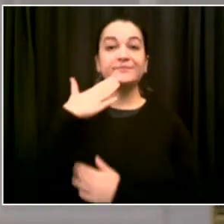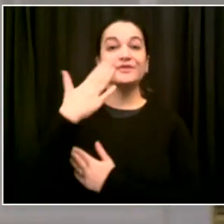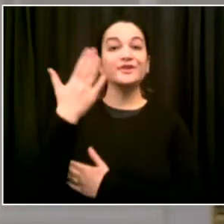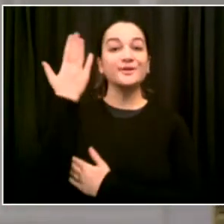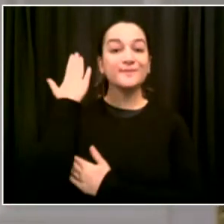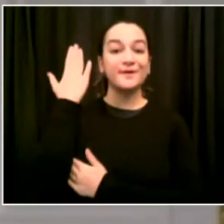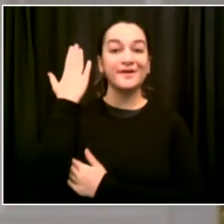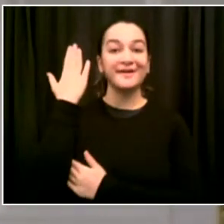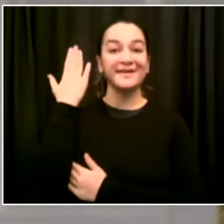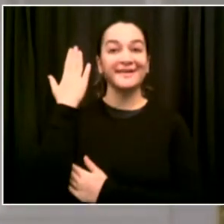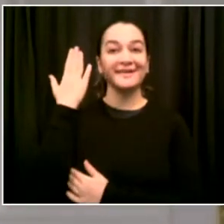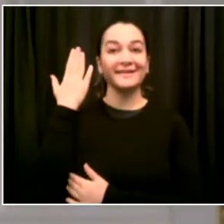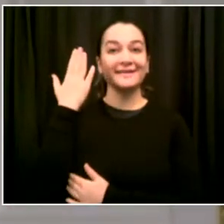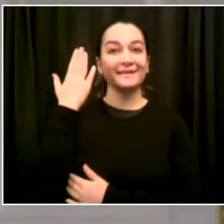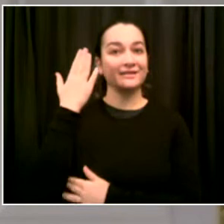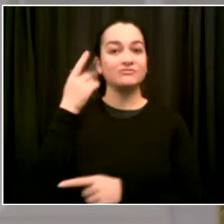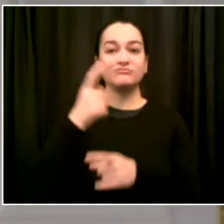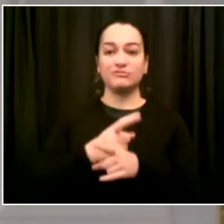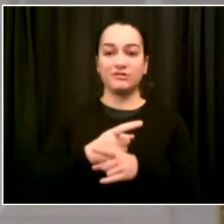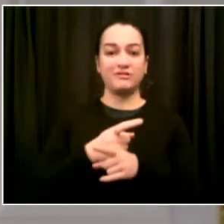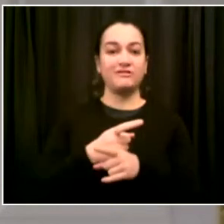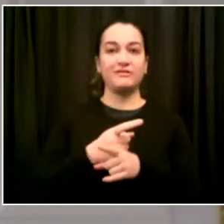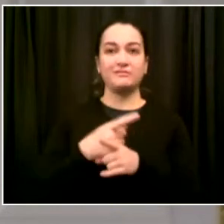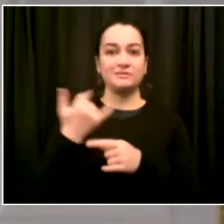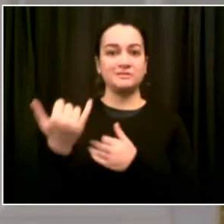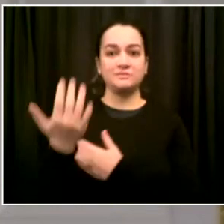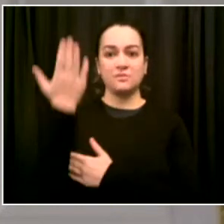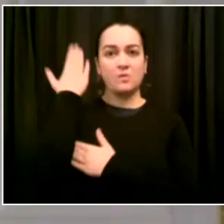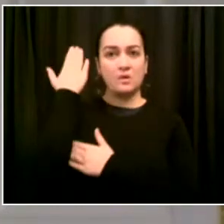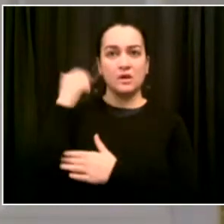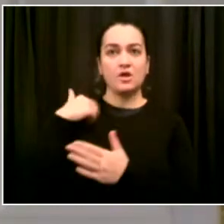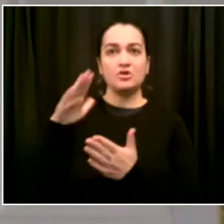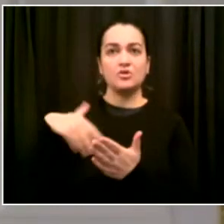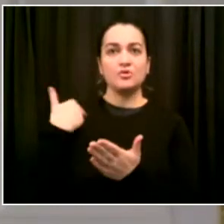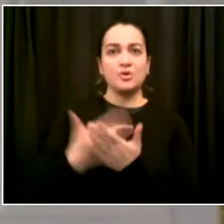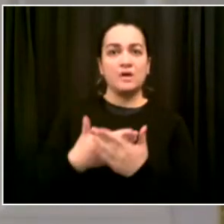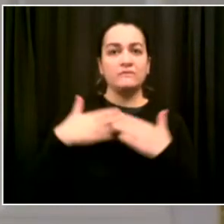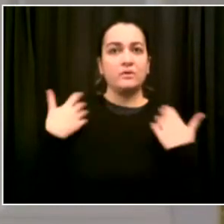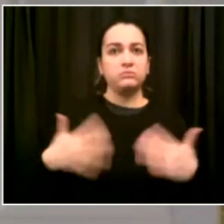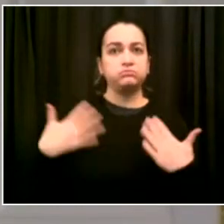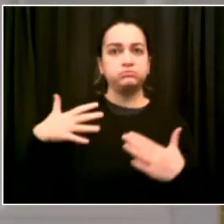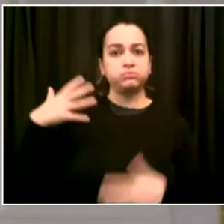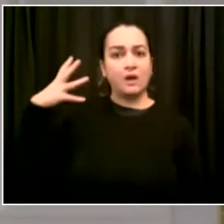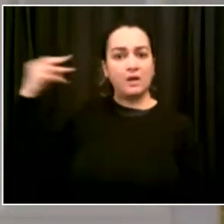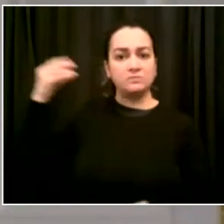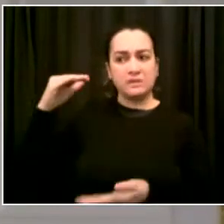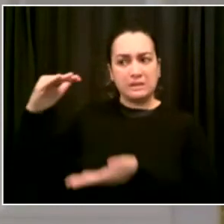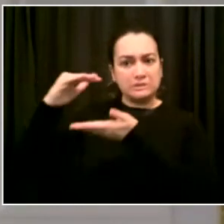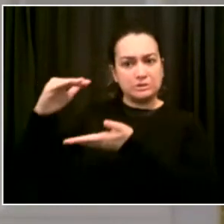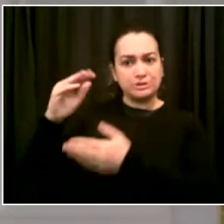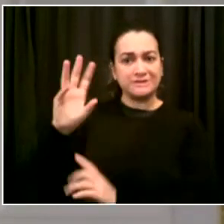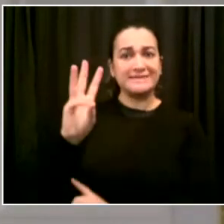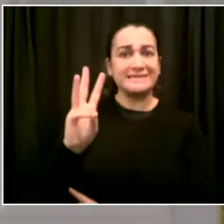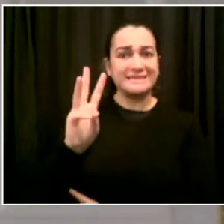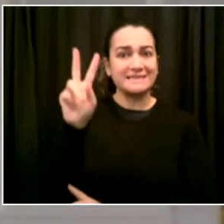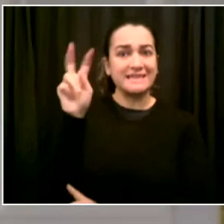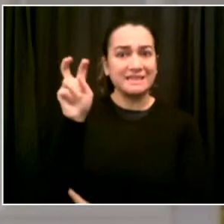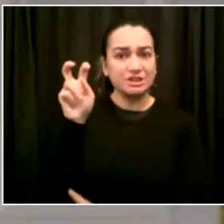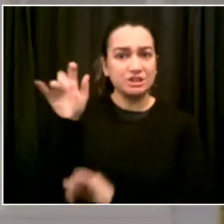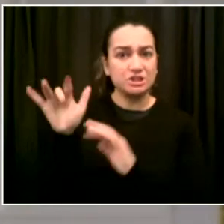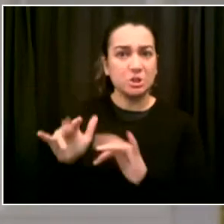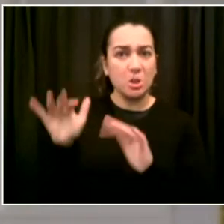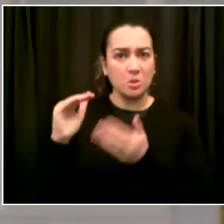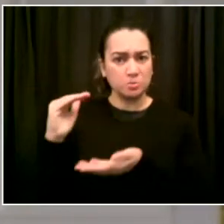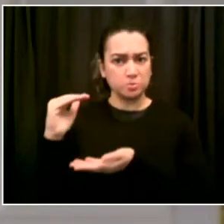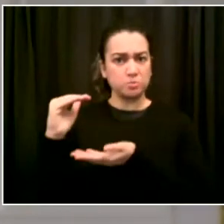before the heavy bands had even started to move in. So this is going to be an extremely dangerous and treacherous storm. We're